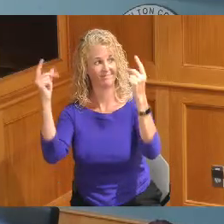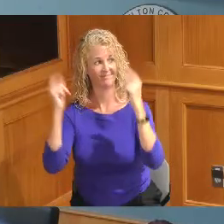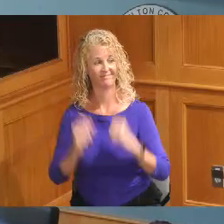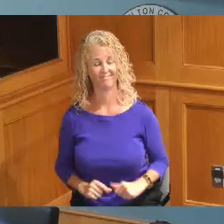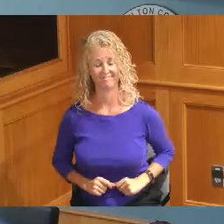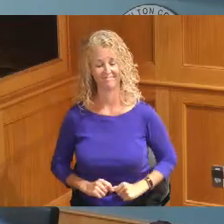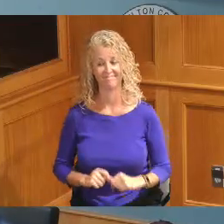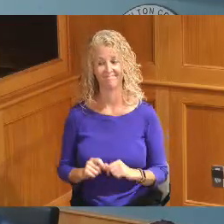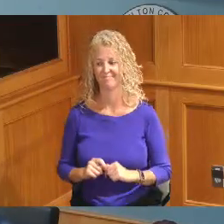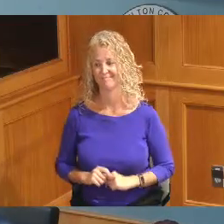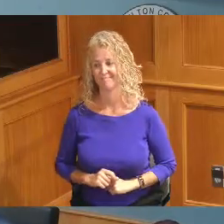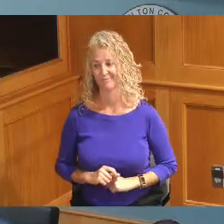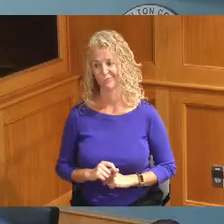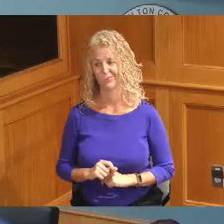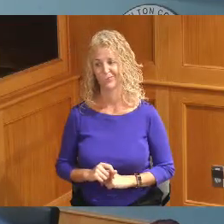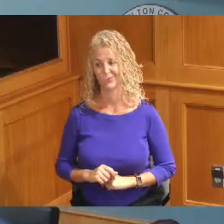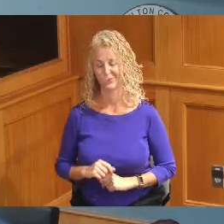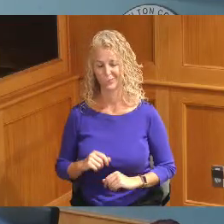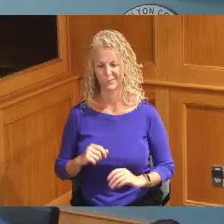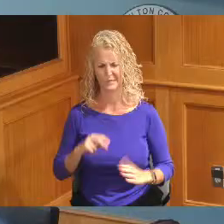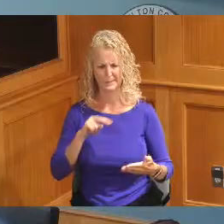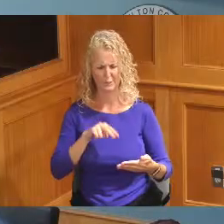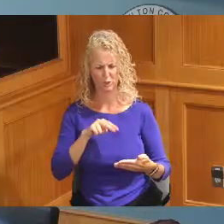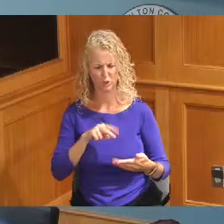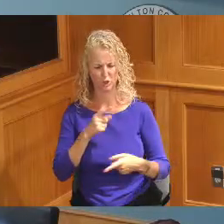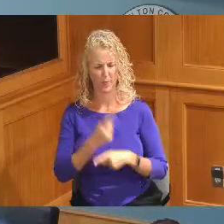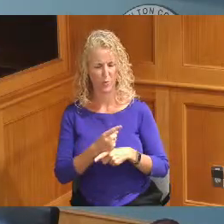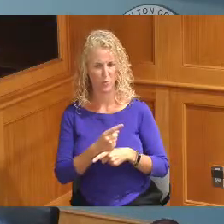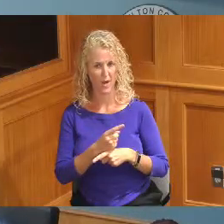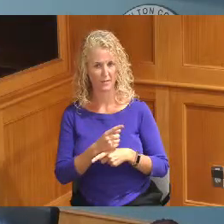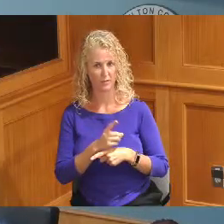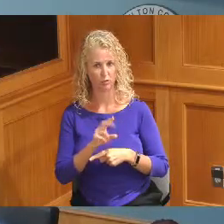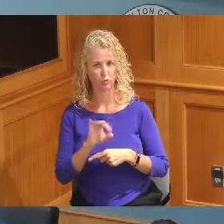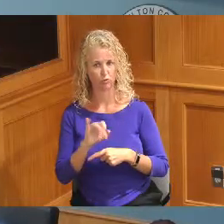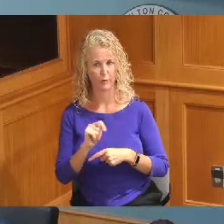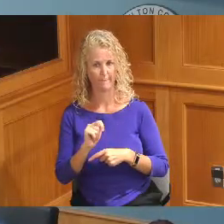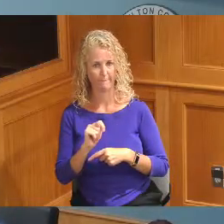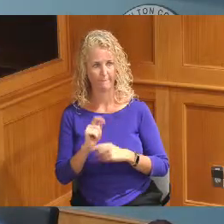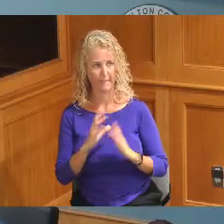for you. Make sure I'm working from the correct version here.